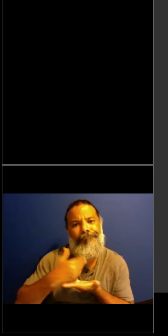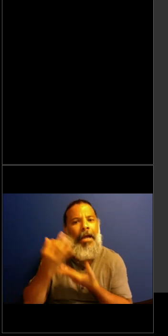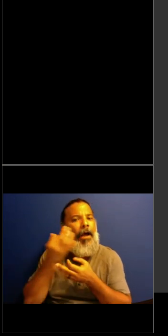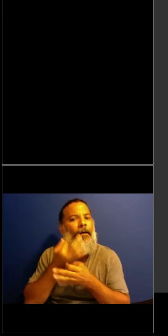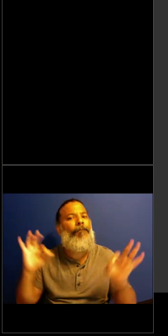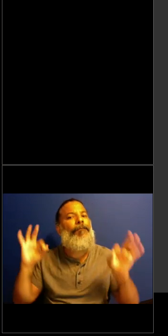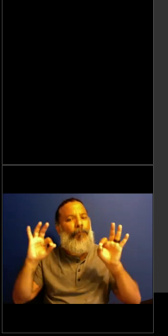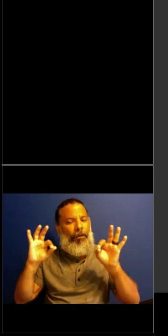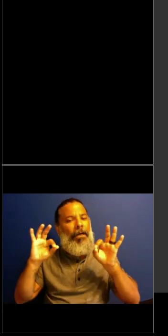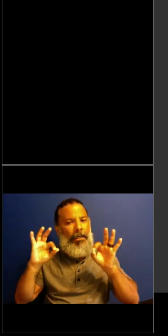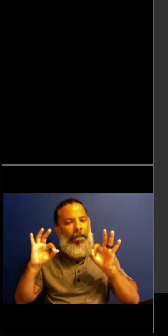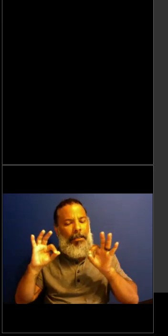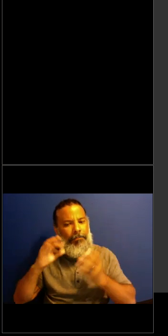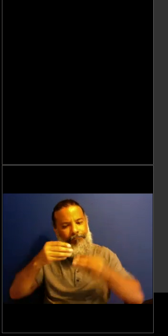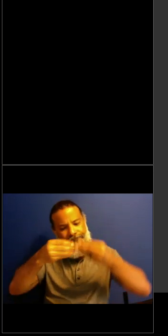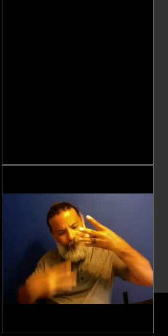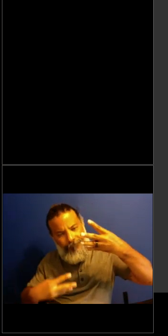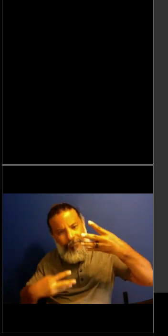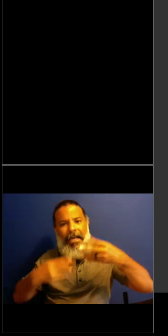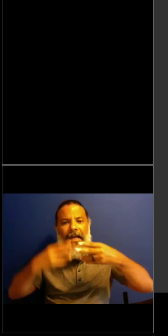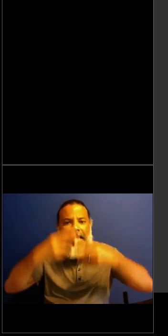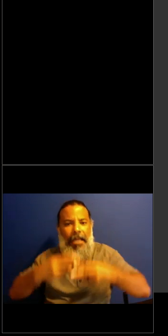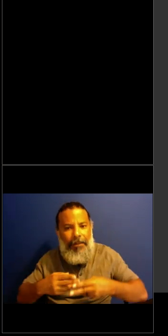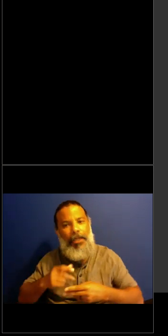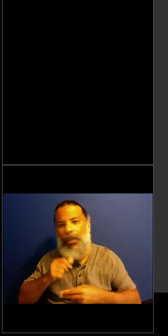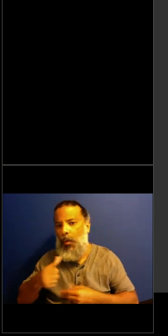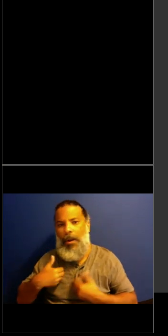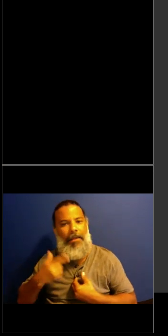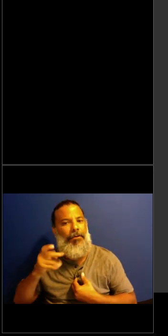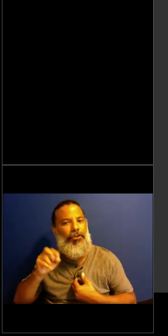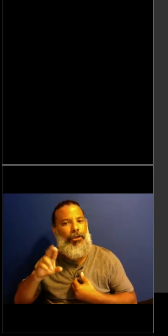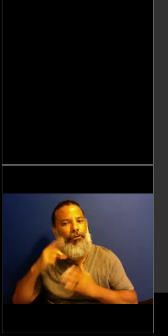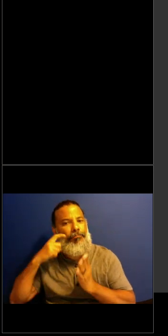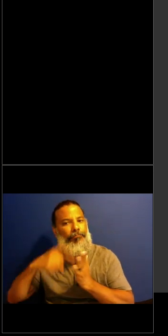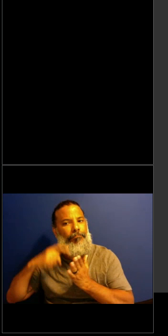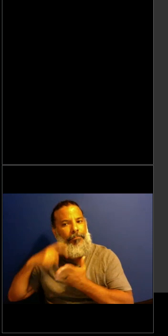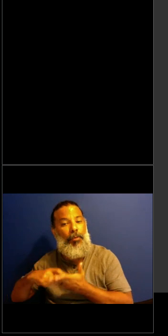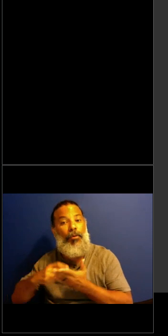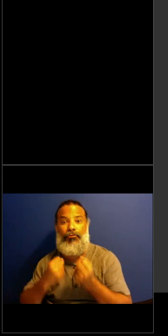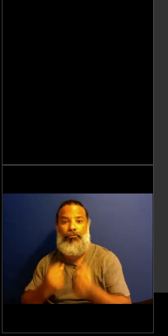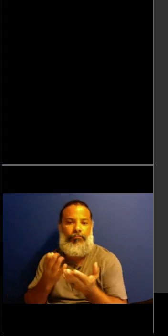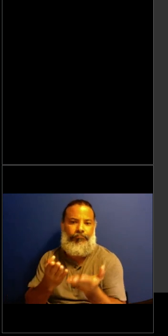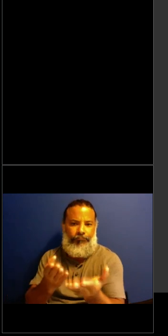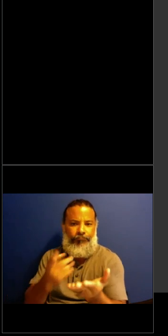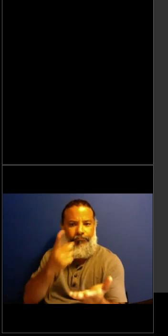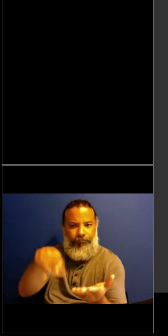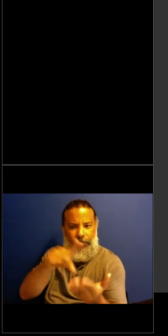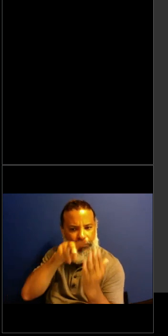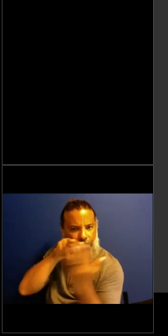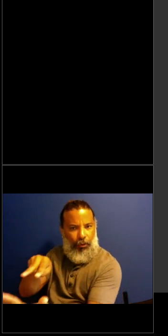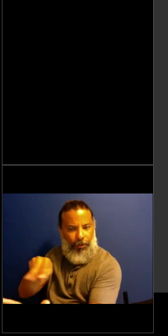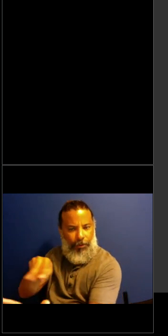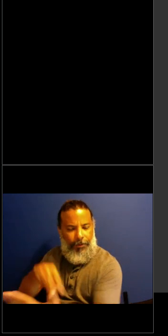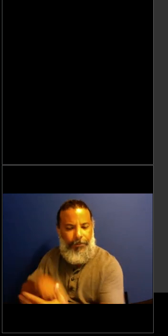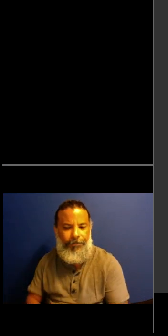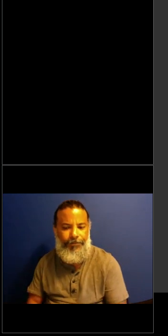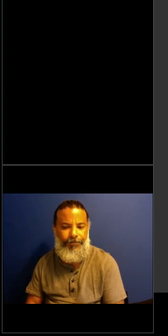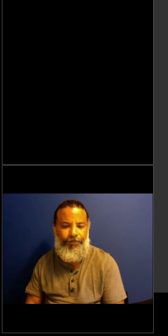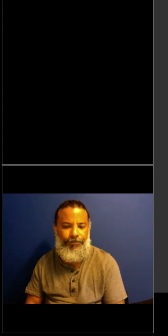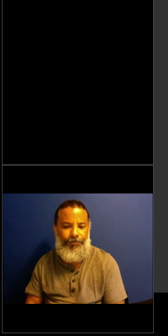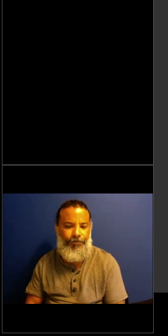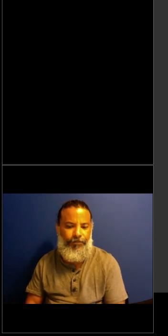gender inclusive forms and languages that do mark gender distinctions. So we strongly suggest that you check out their terrific